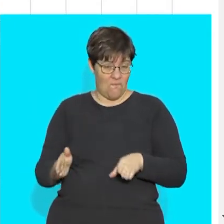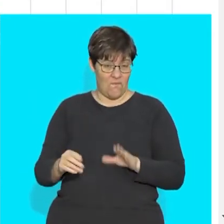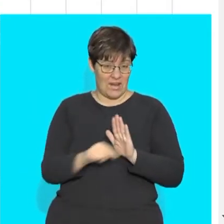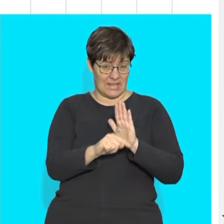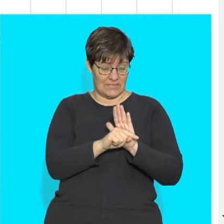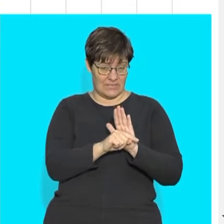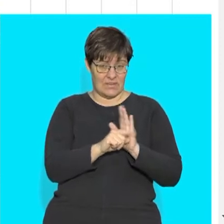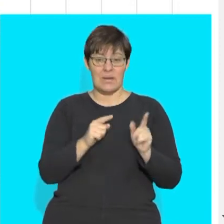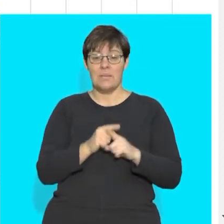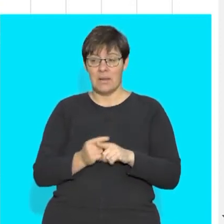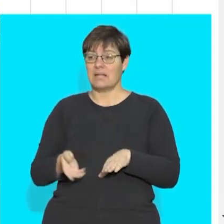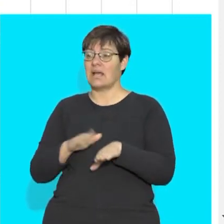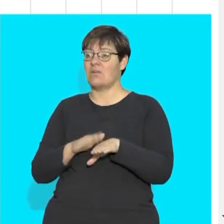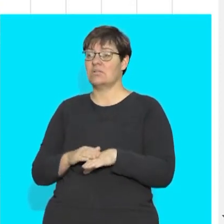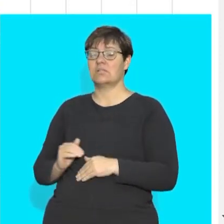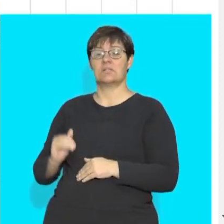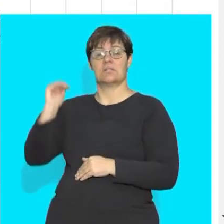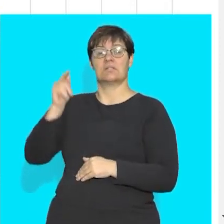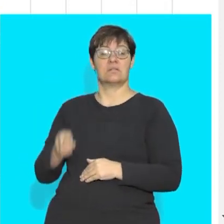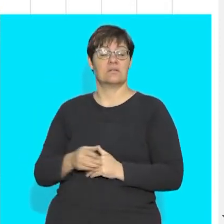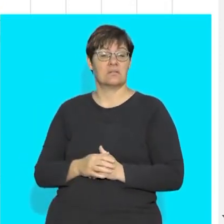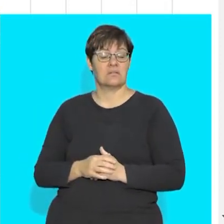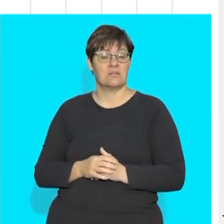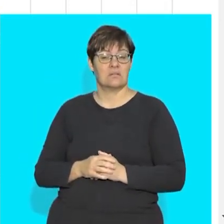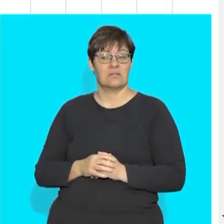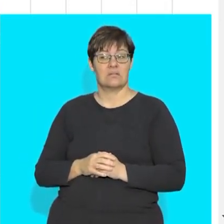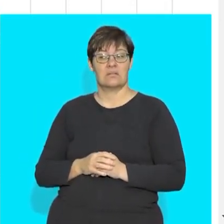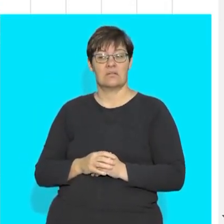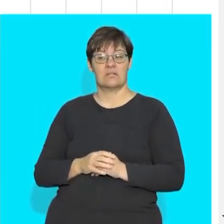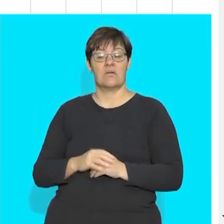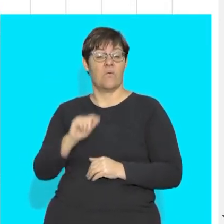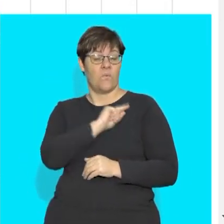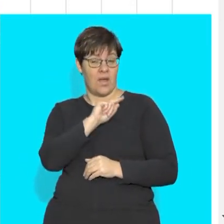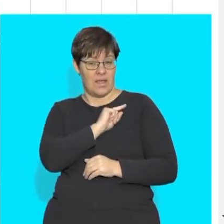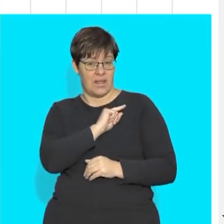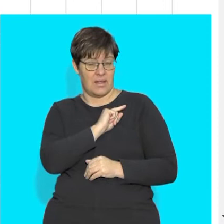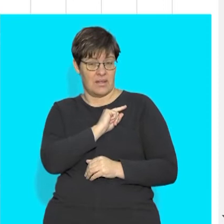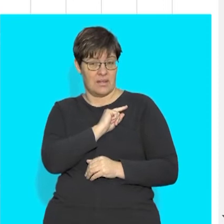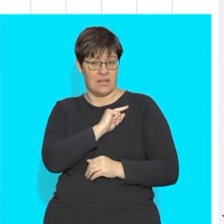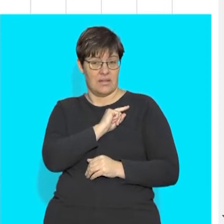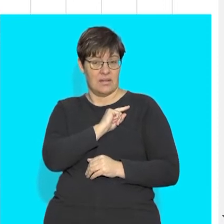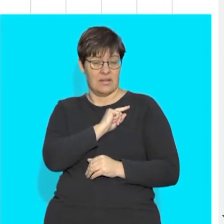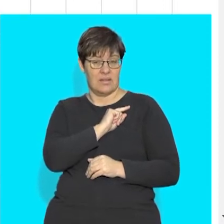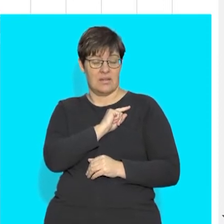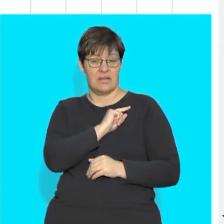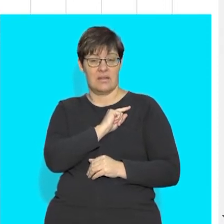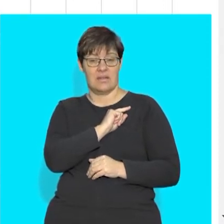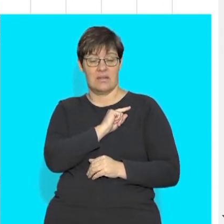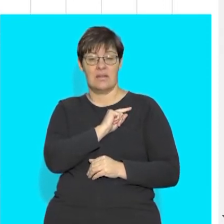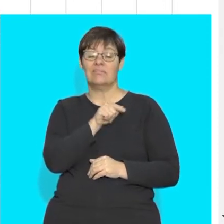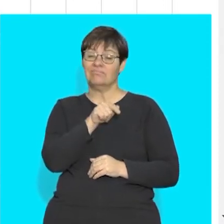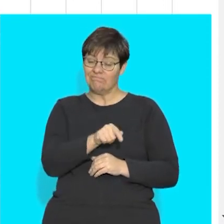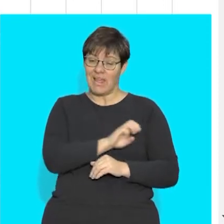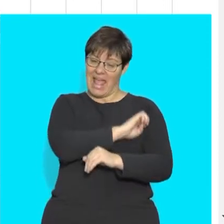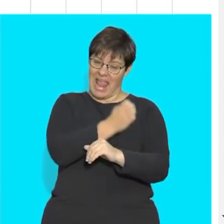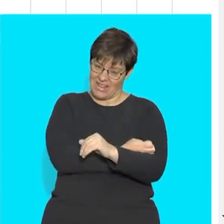now, but my current is now increased. That's because my electrons have